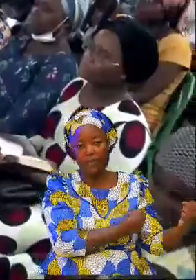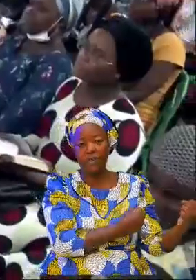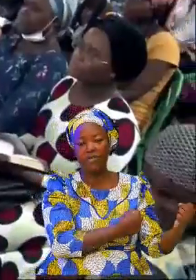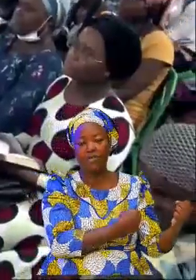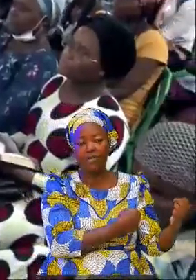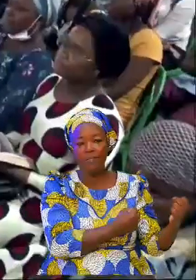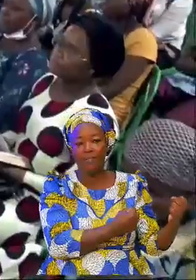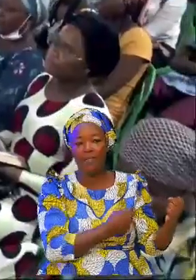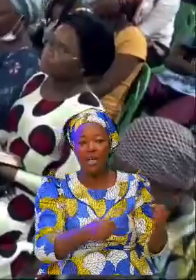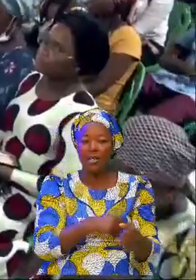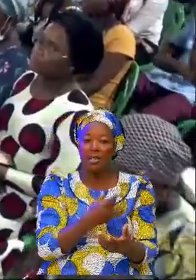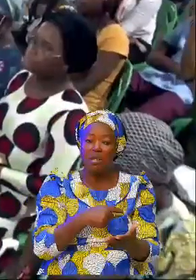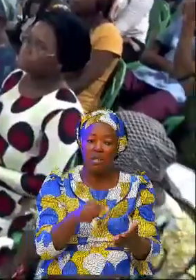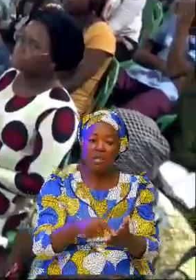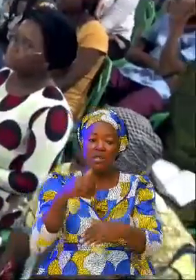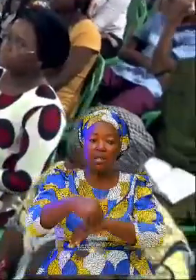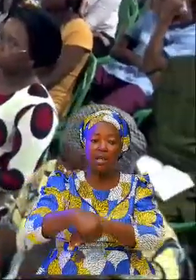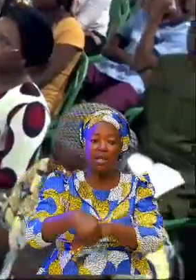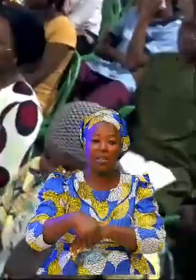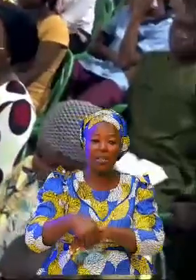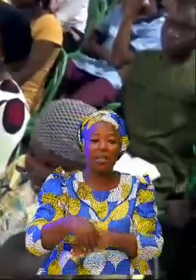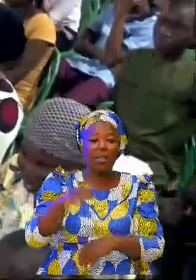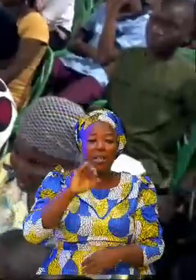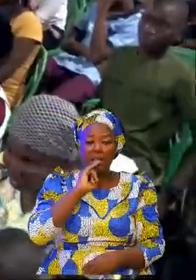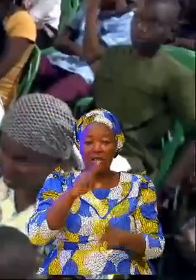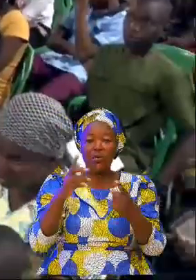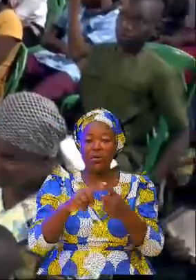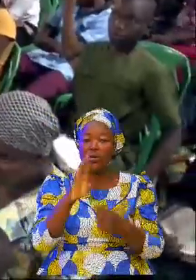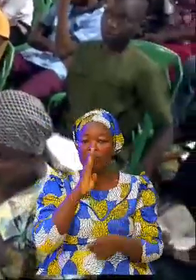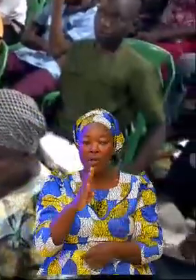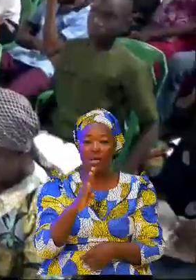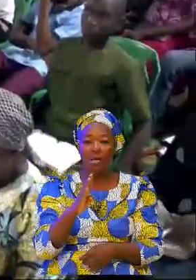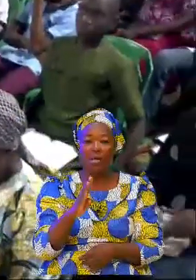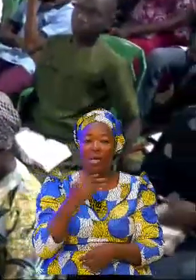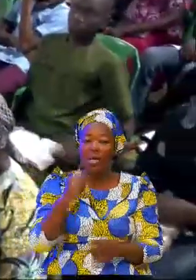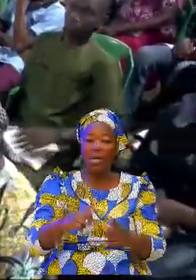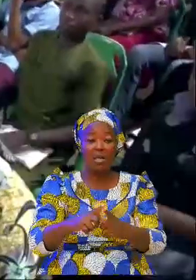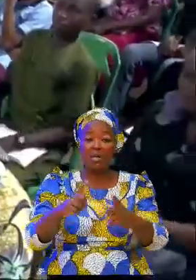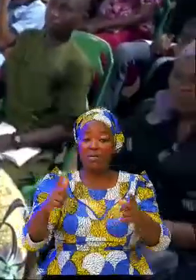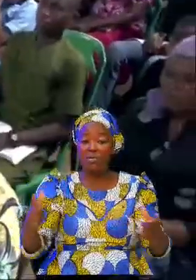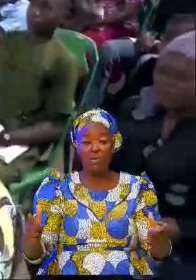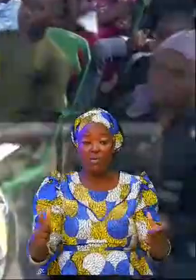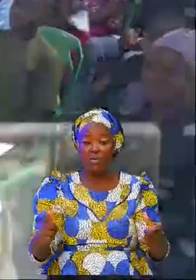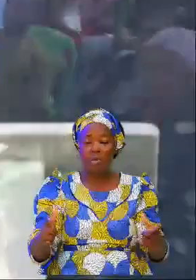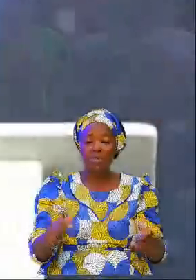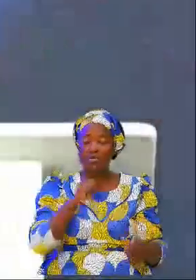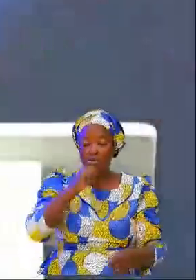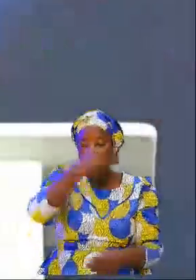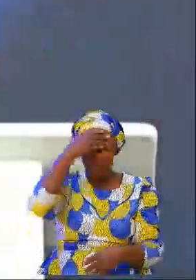even our faith. Tonight, it's going to